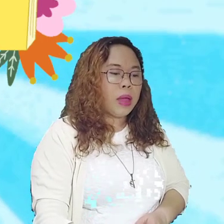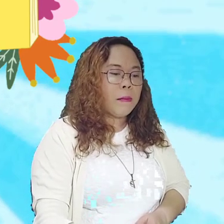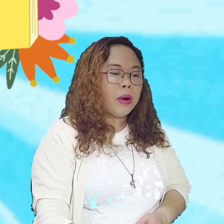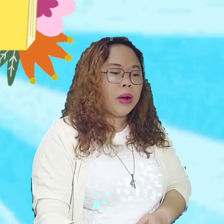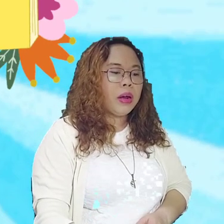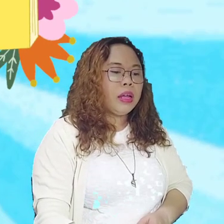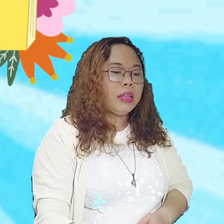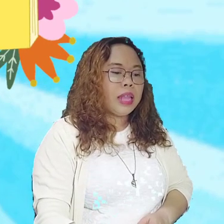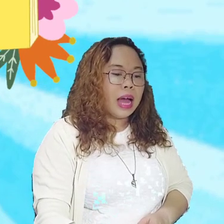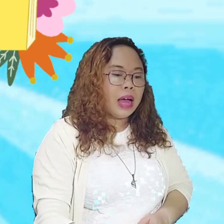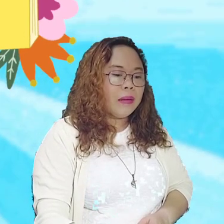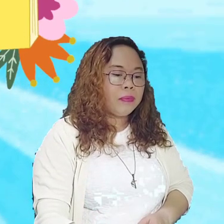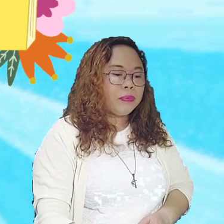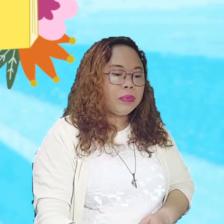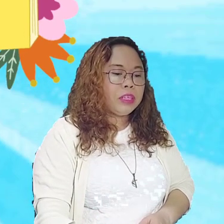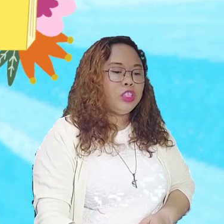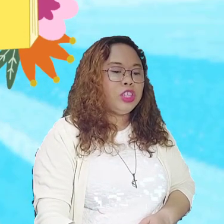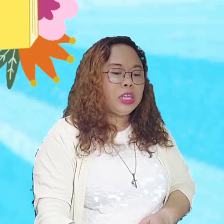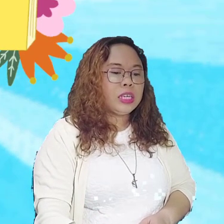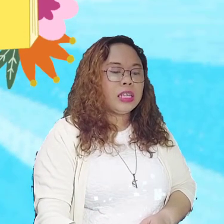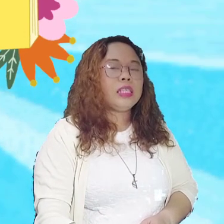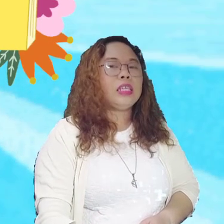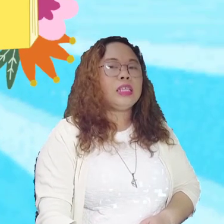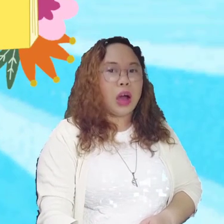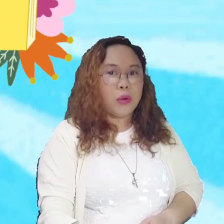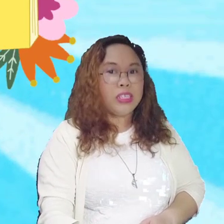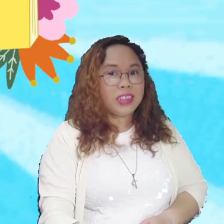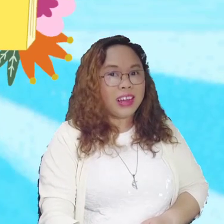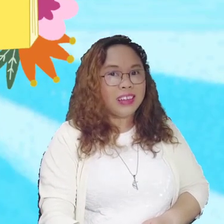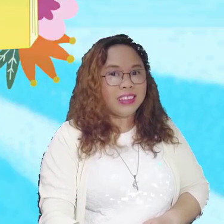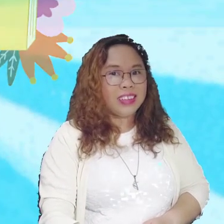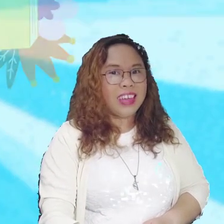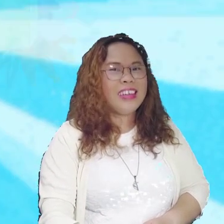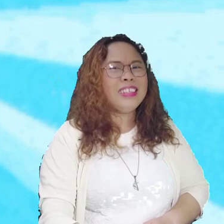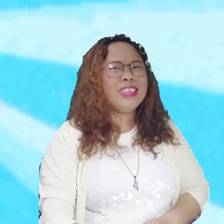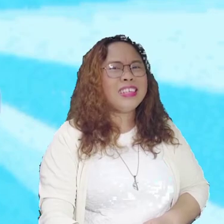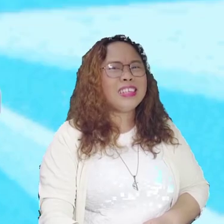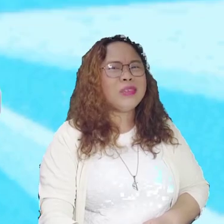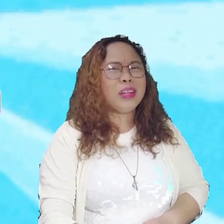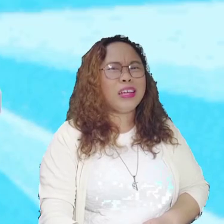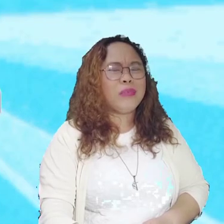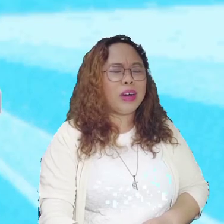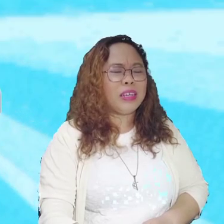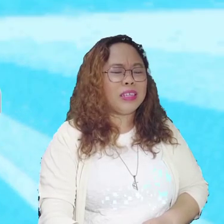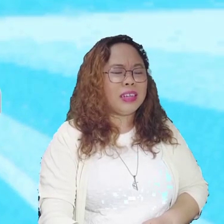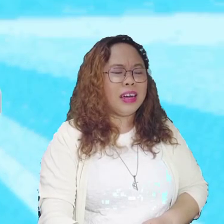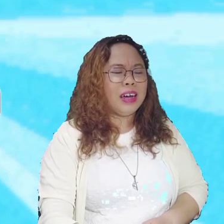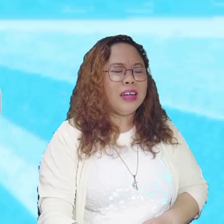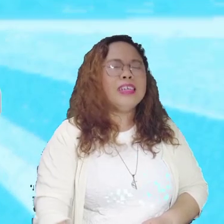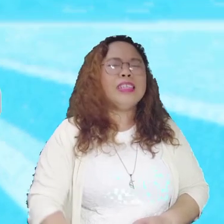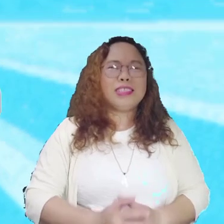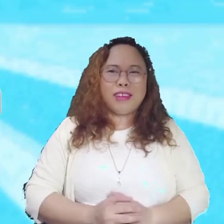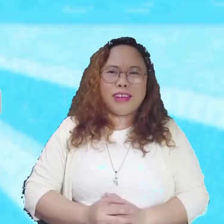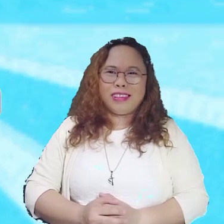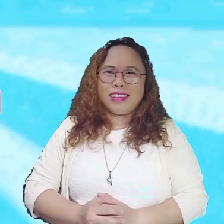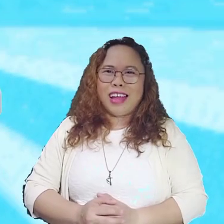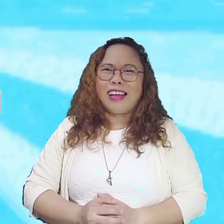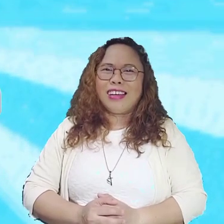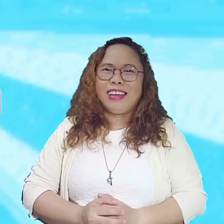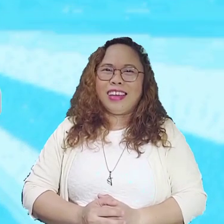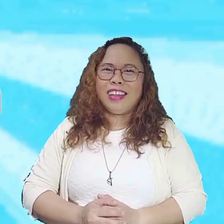always remember jesus is our strength and jesus will give us the